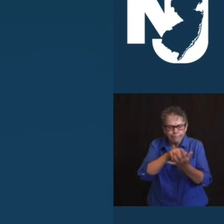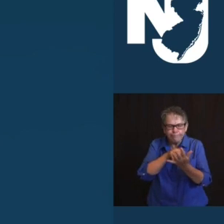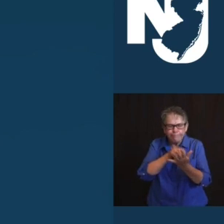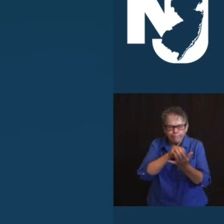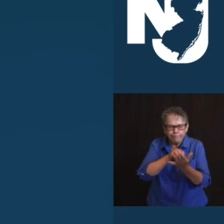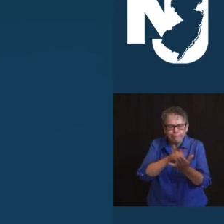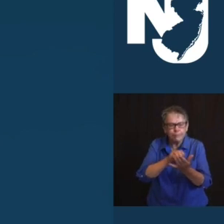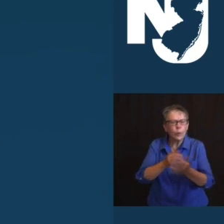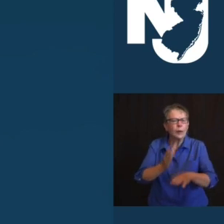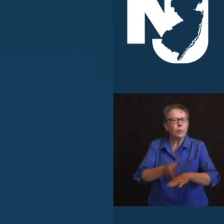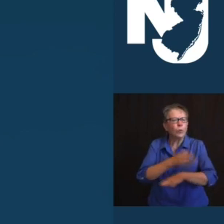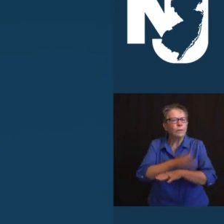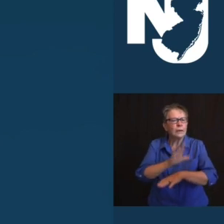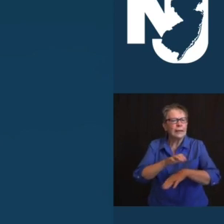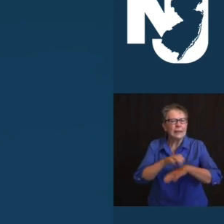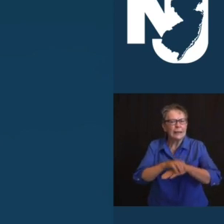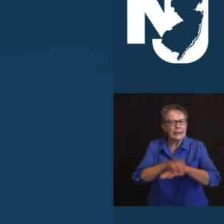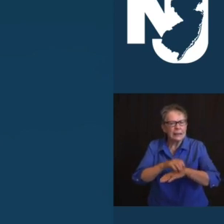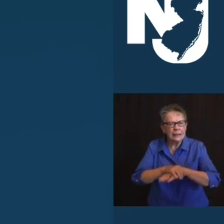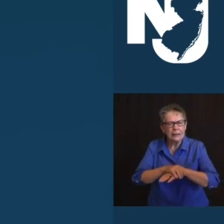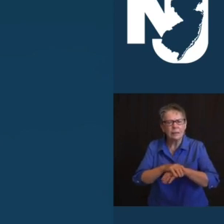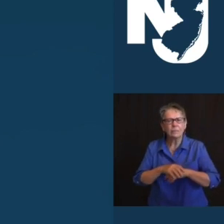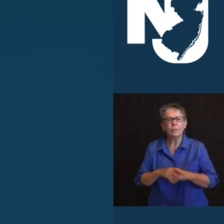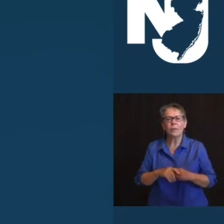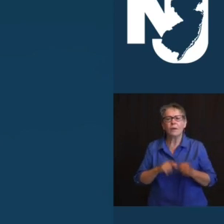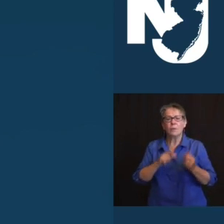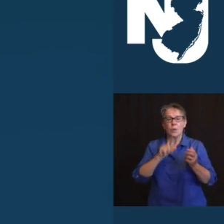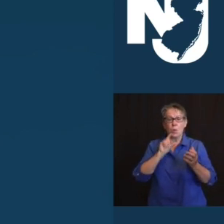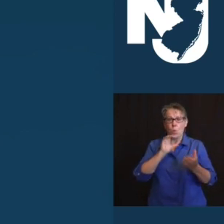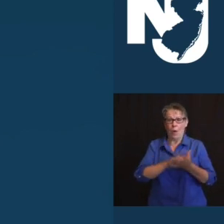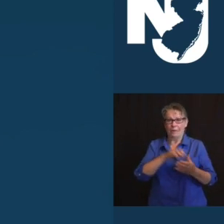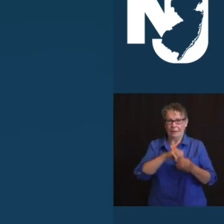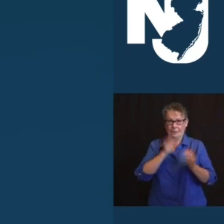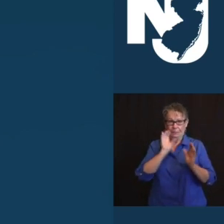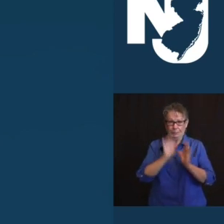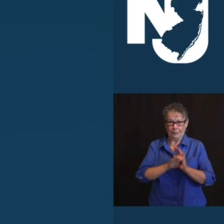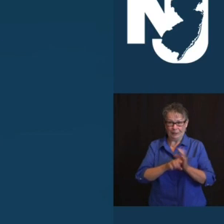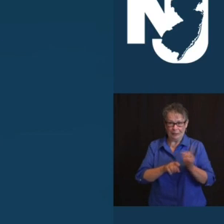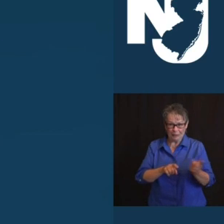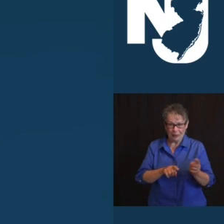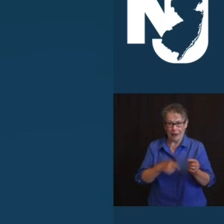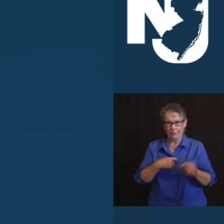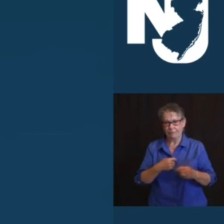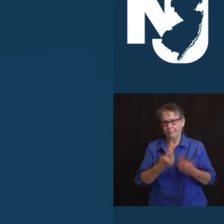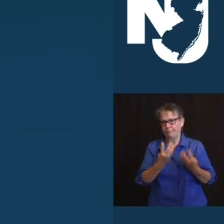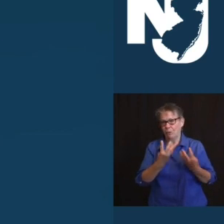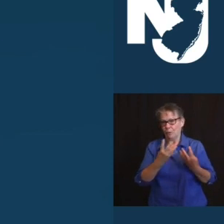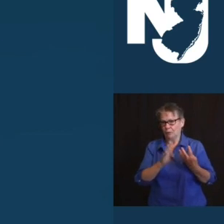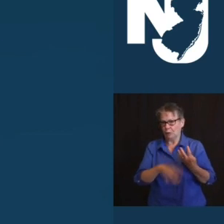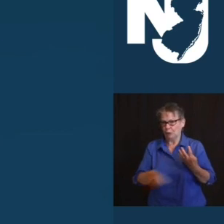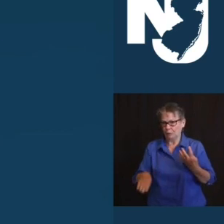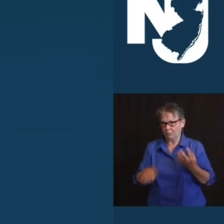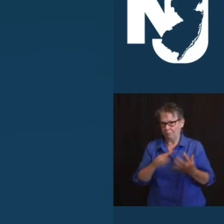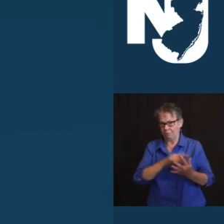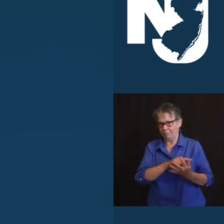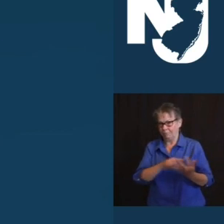I had the great honor of speaking yesterday, and their 4 children, and I'll walk you through who's who here. 2 sons, Axel, who's in the back,